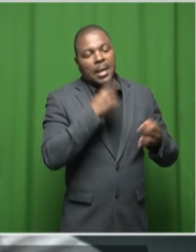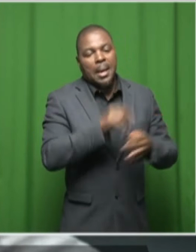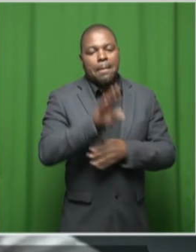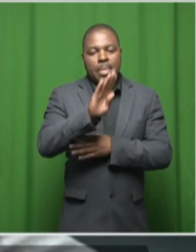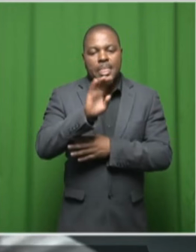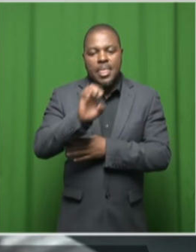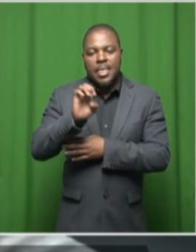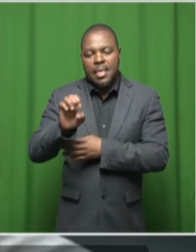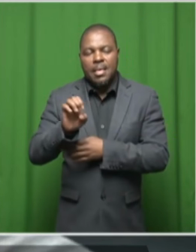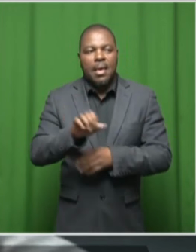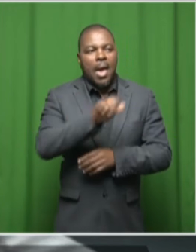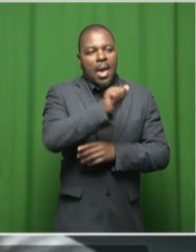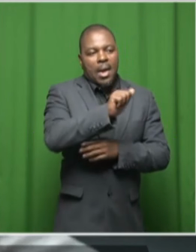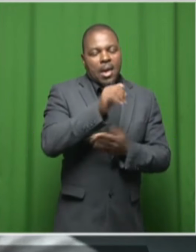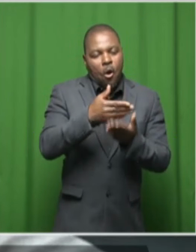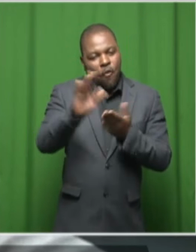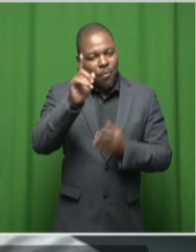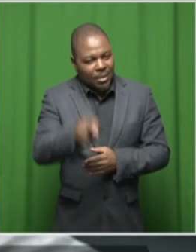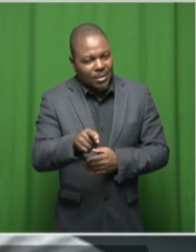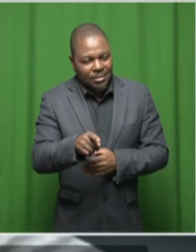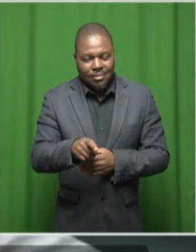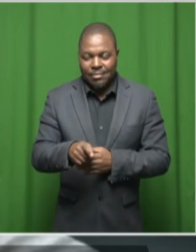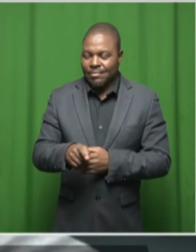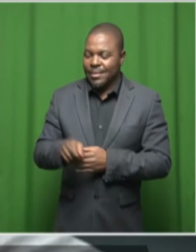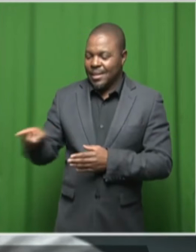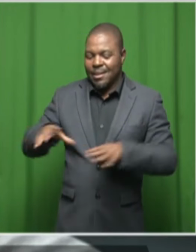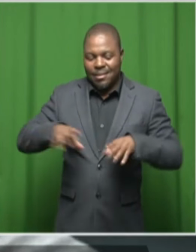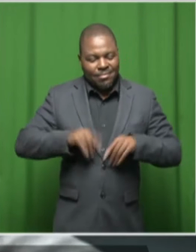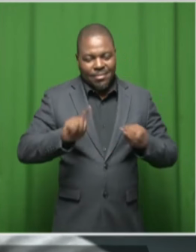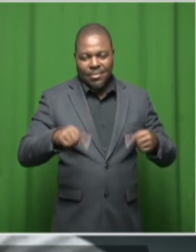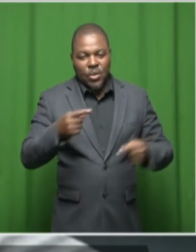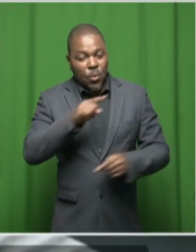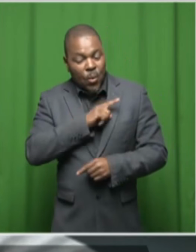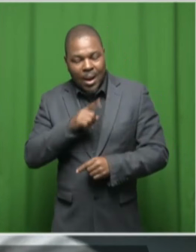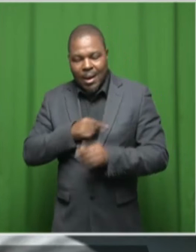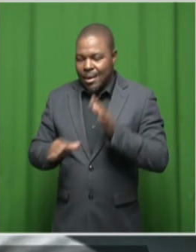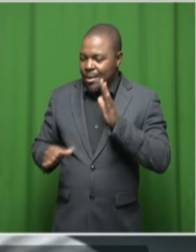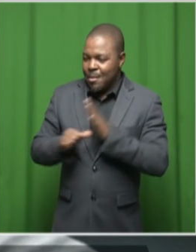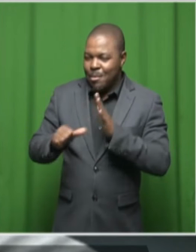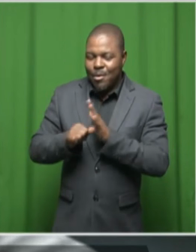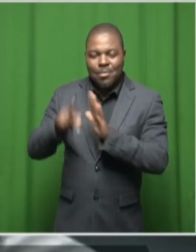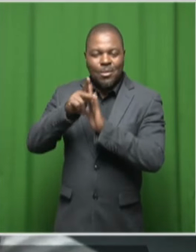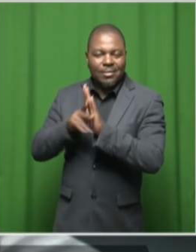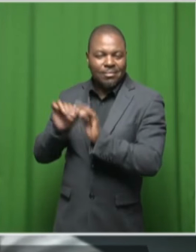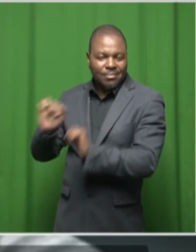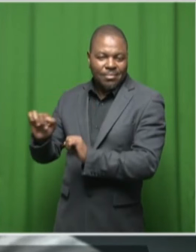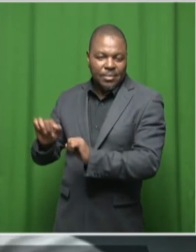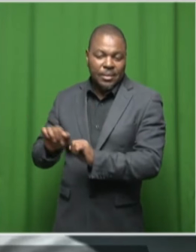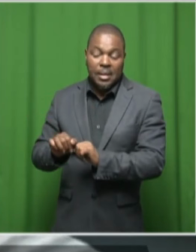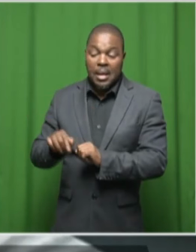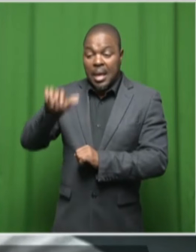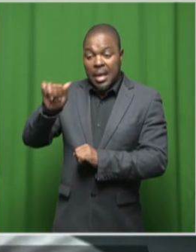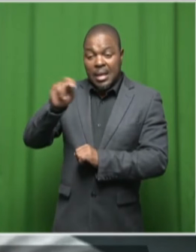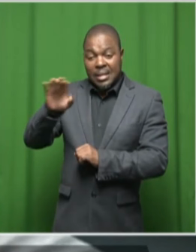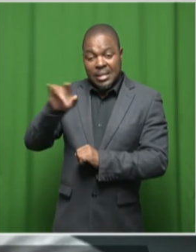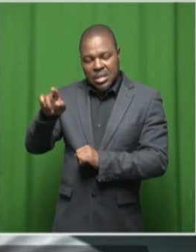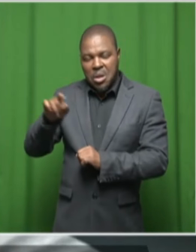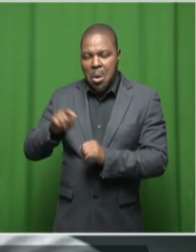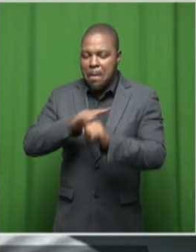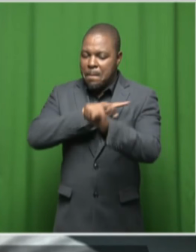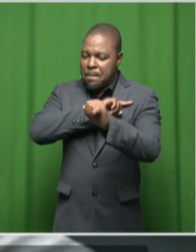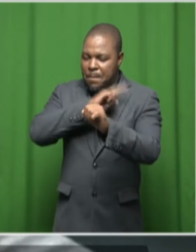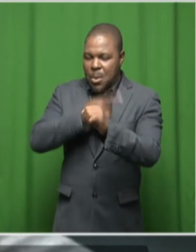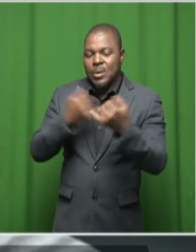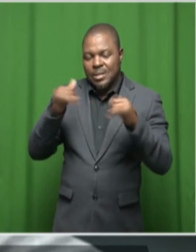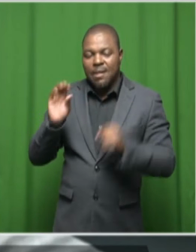BE and affirmative action, because again, that is a key tenet of ANC policy. So the ANC still has a lot of power in this process. You know, I said